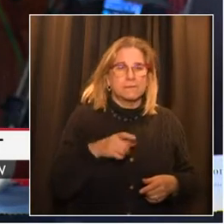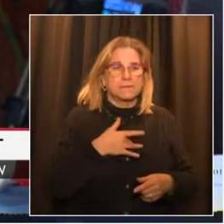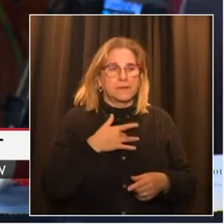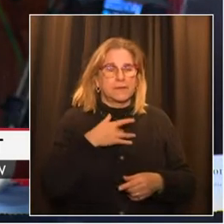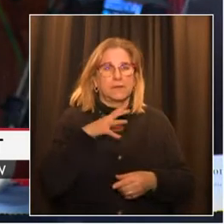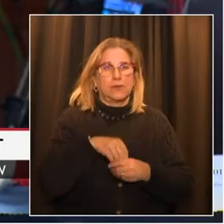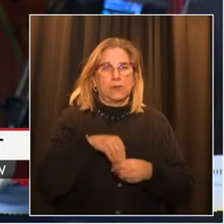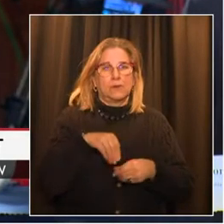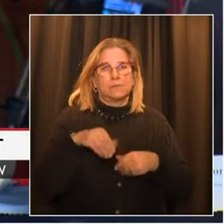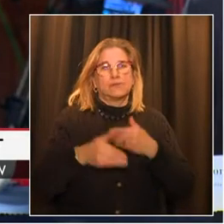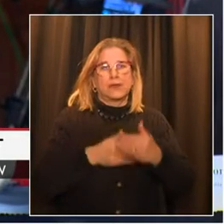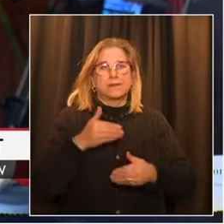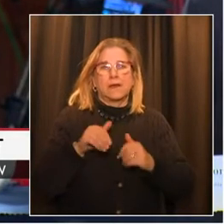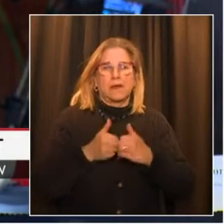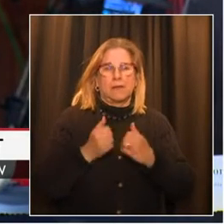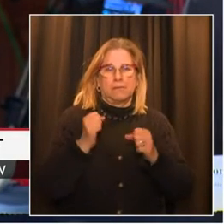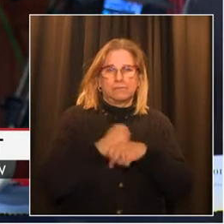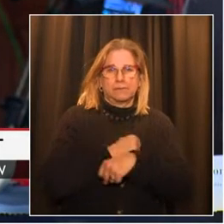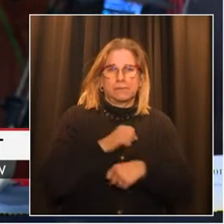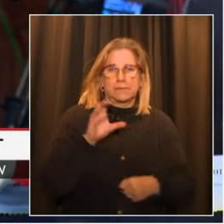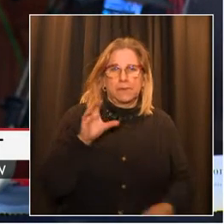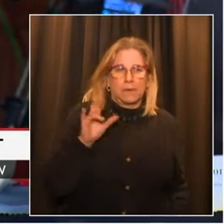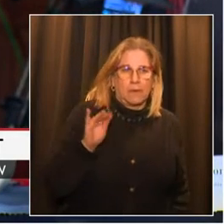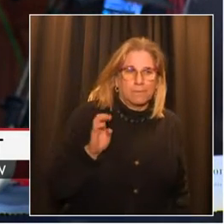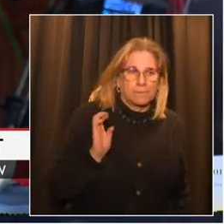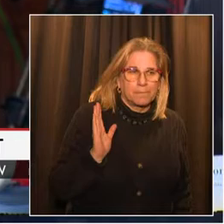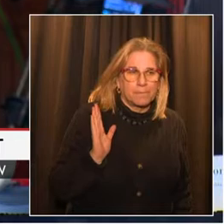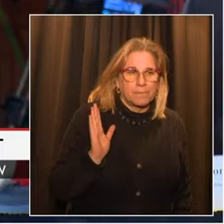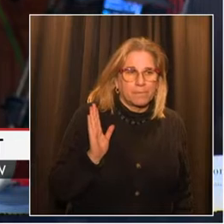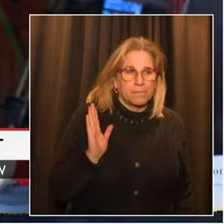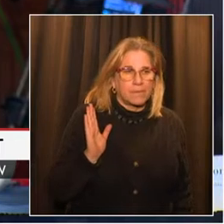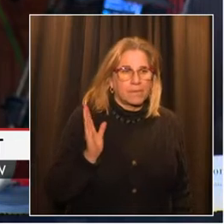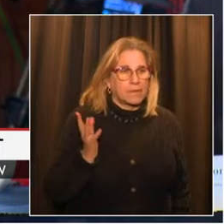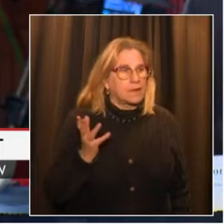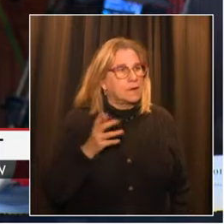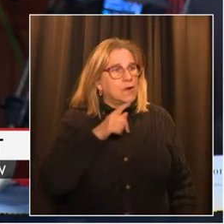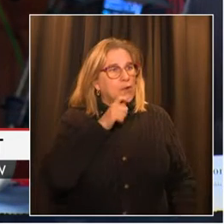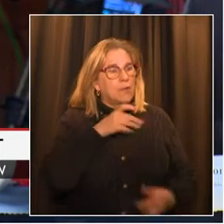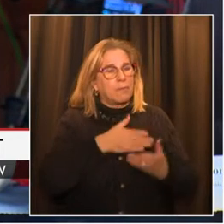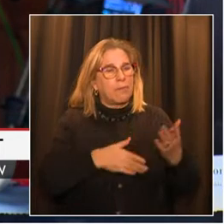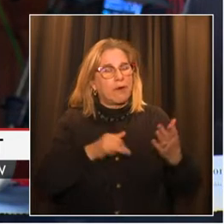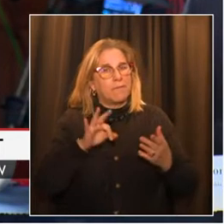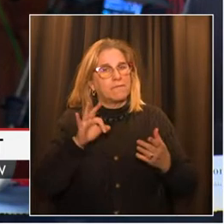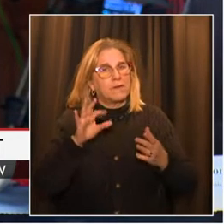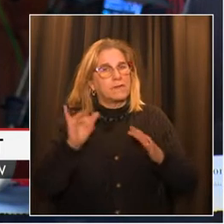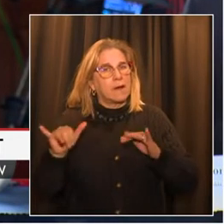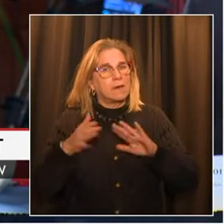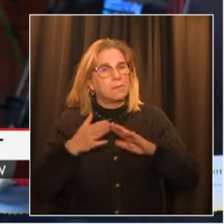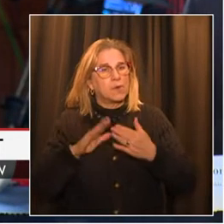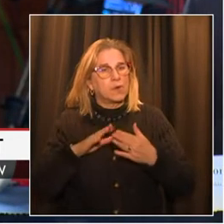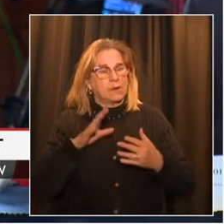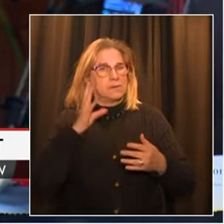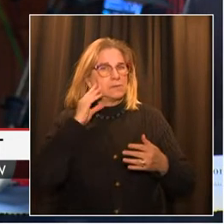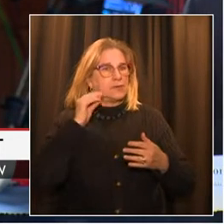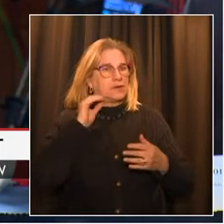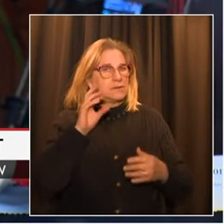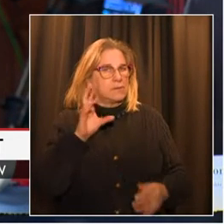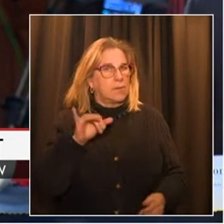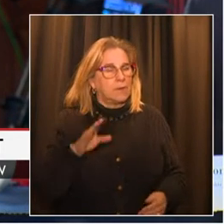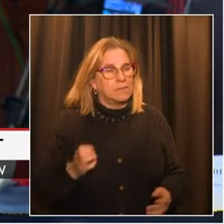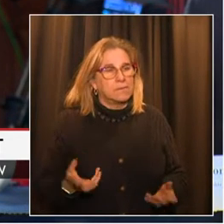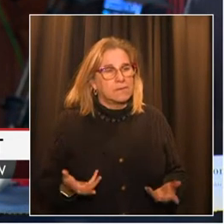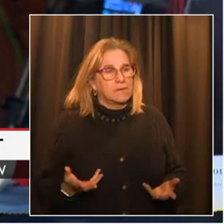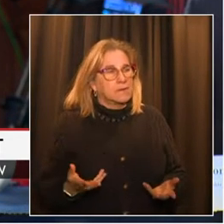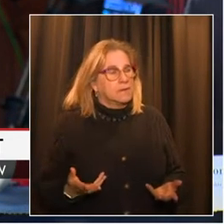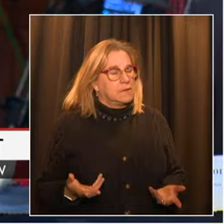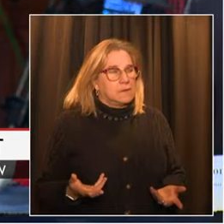who represent some of those communities aren't an afterthought. And I'm encouraged by what I'm hearing from the mayor and from the deputy mayor about that,